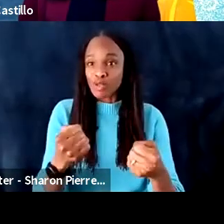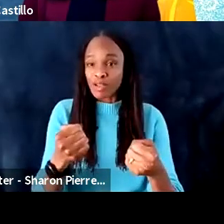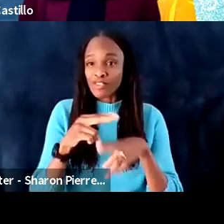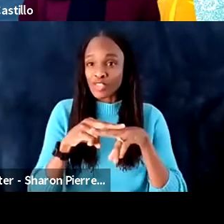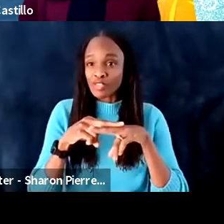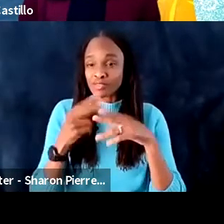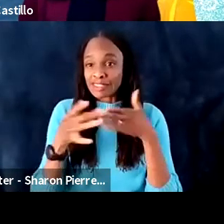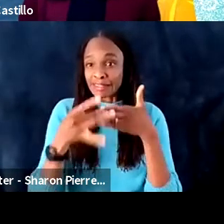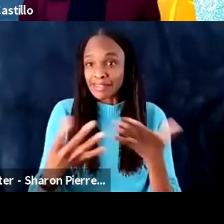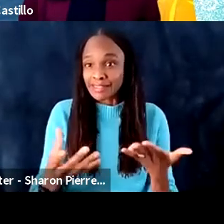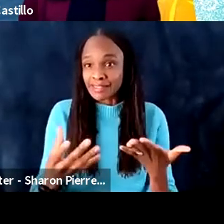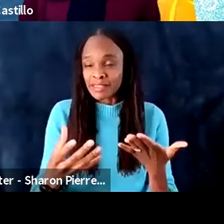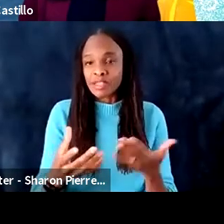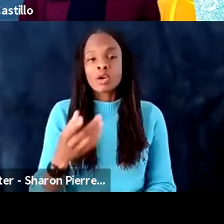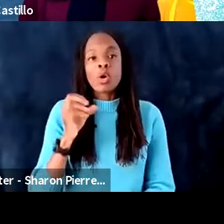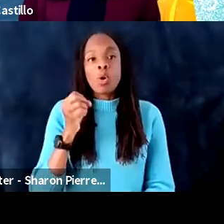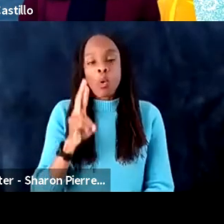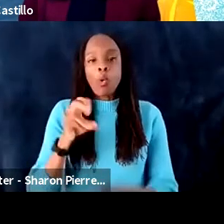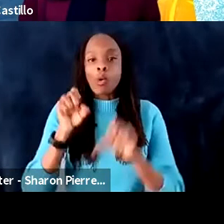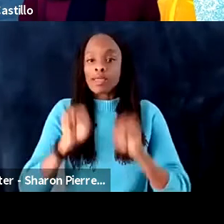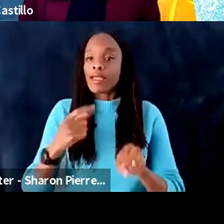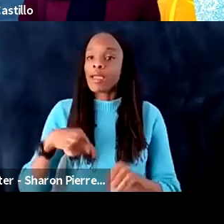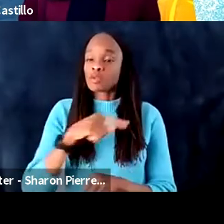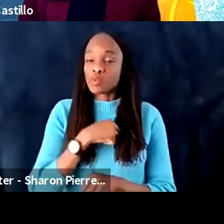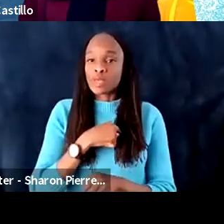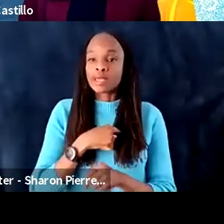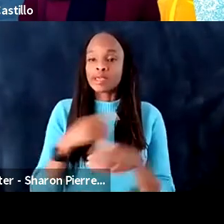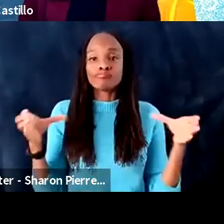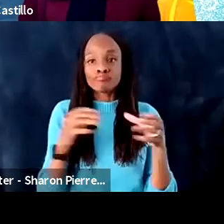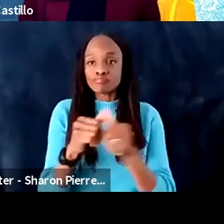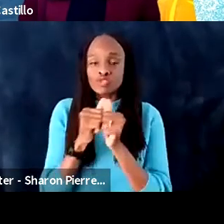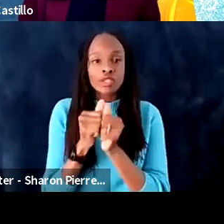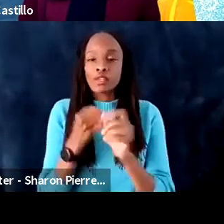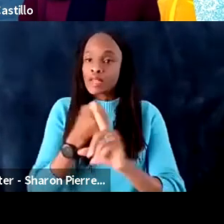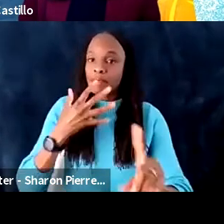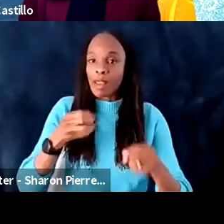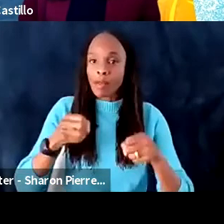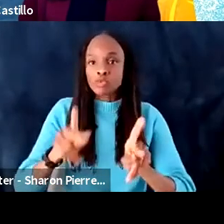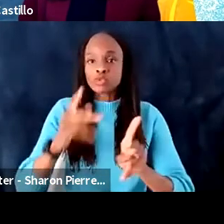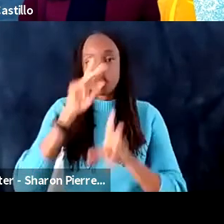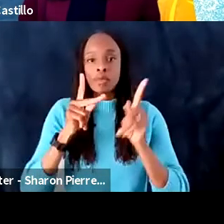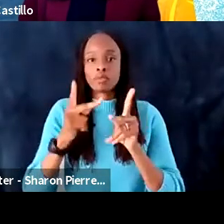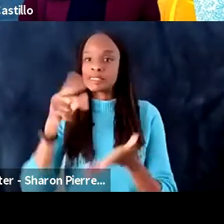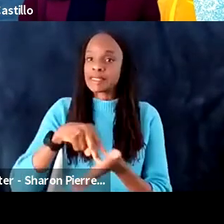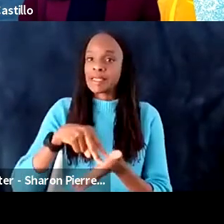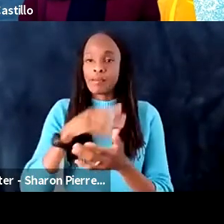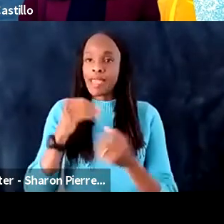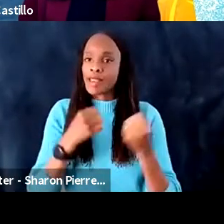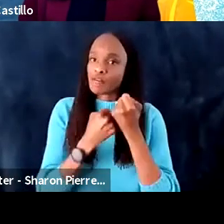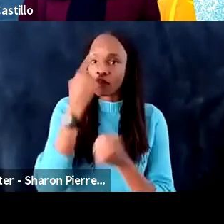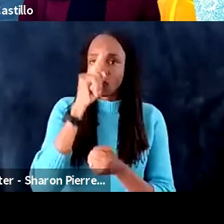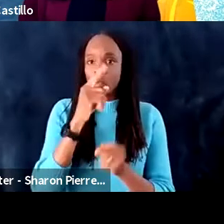able to come together, continue to expand opportunities and power for working people to stand up and advocate for